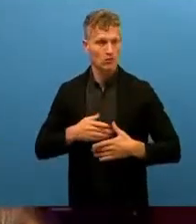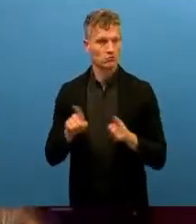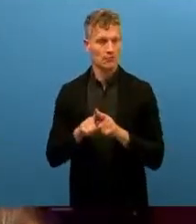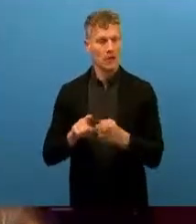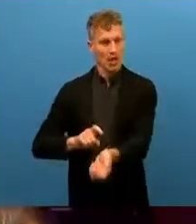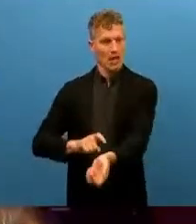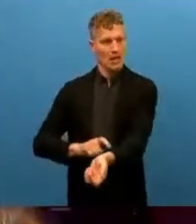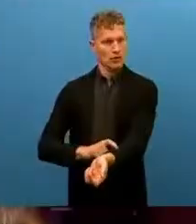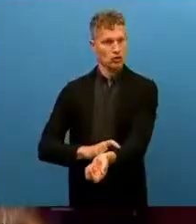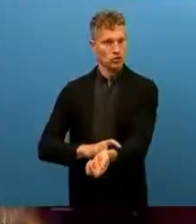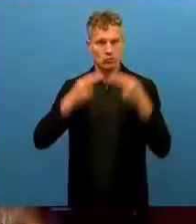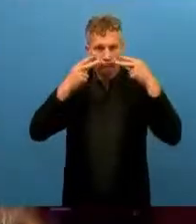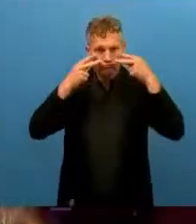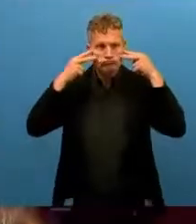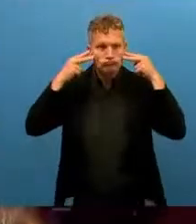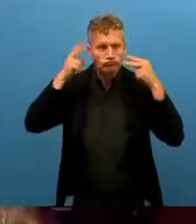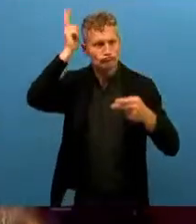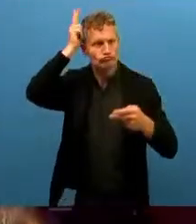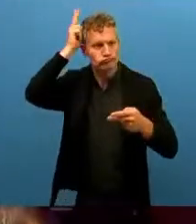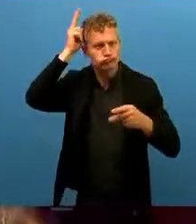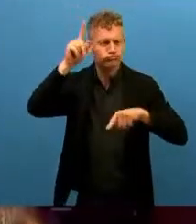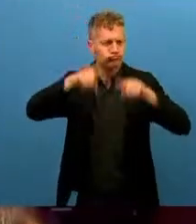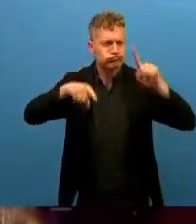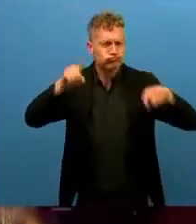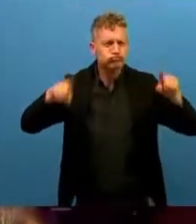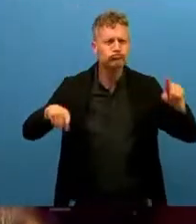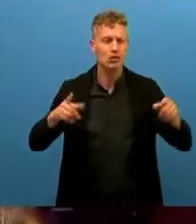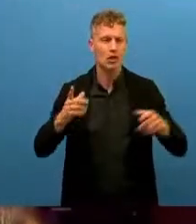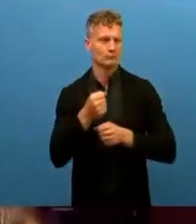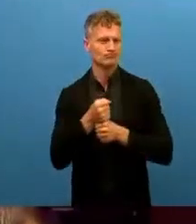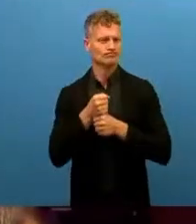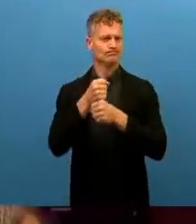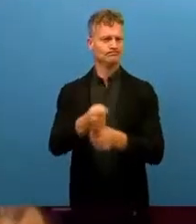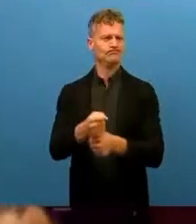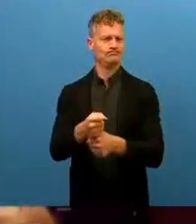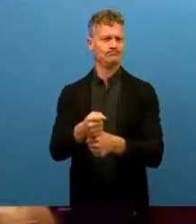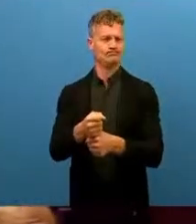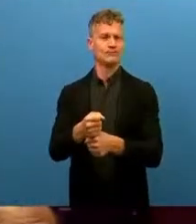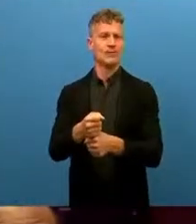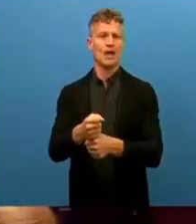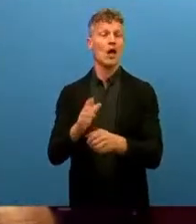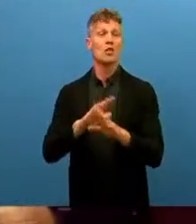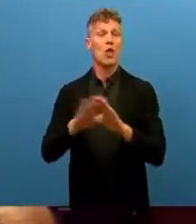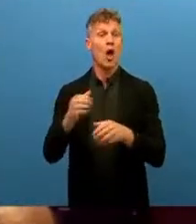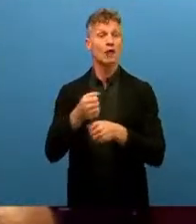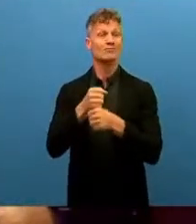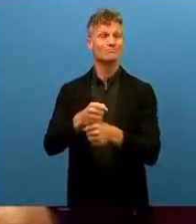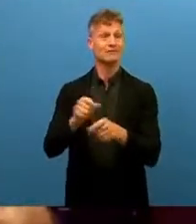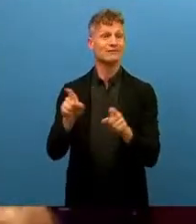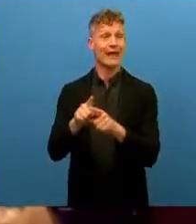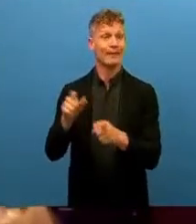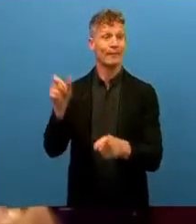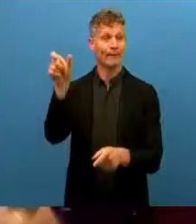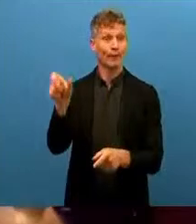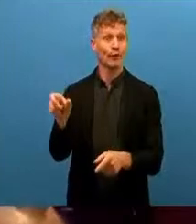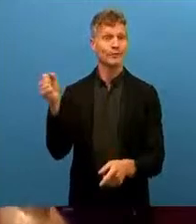but fully empowered at every level of UN decision-making.